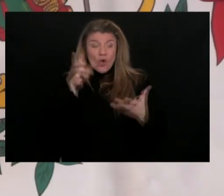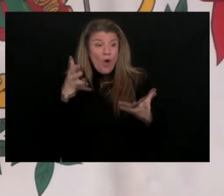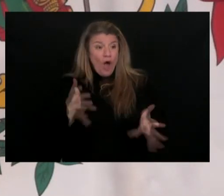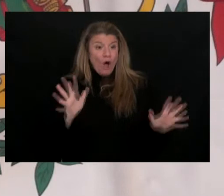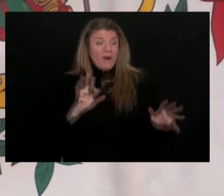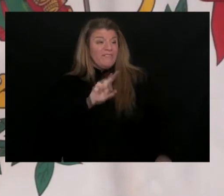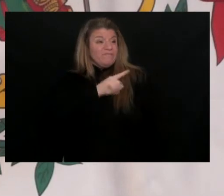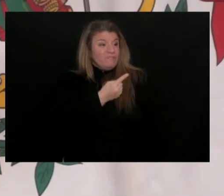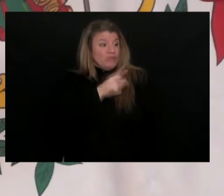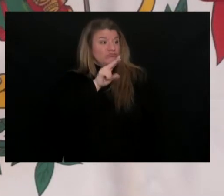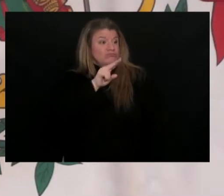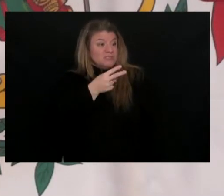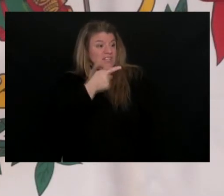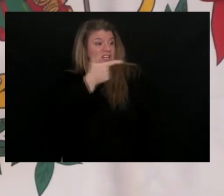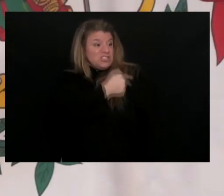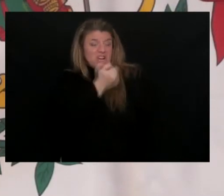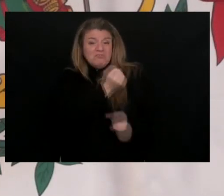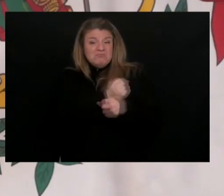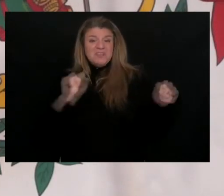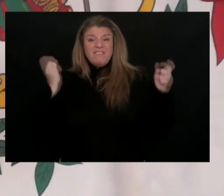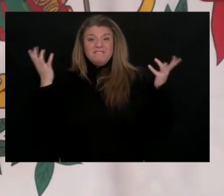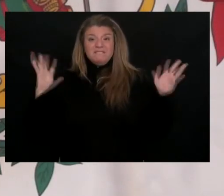and the second shots, you're protected?